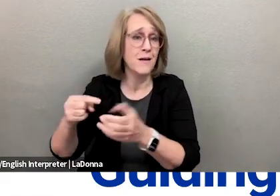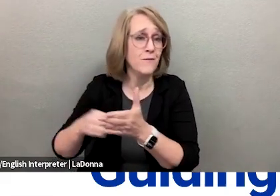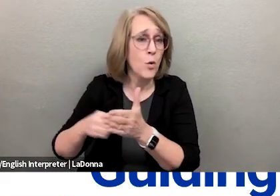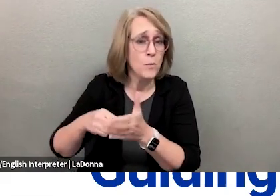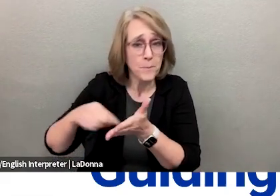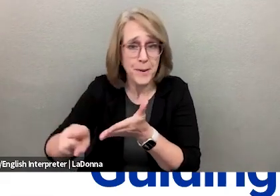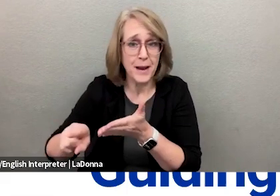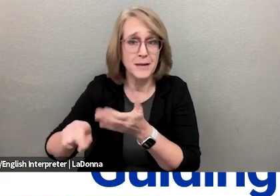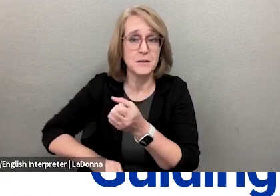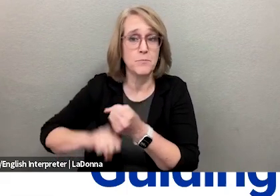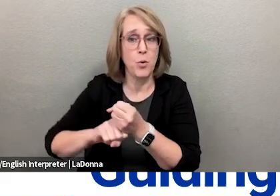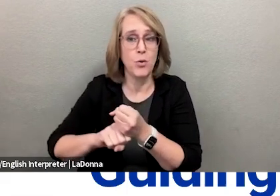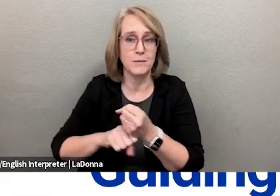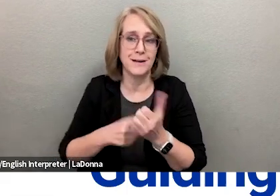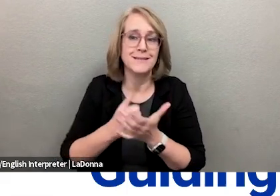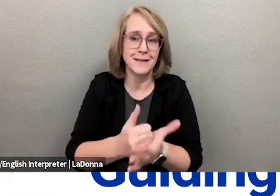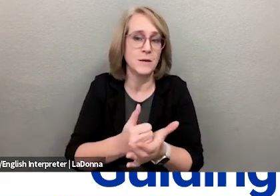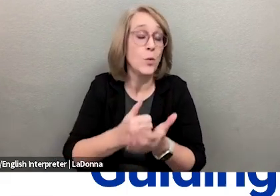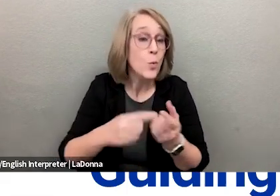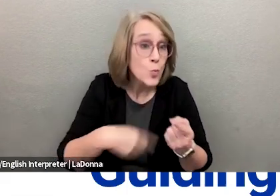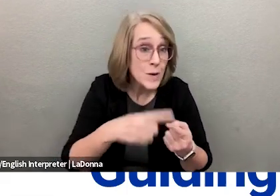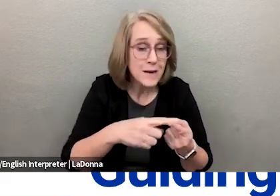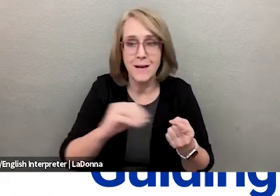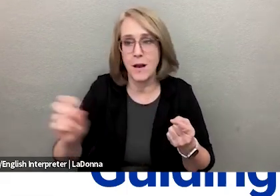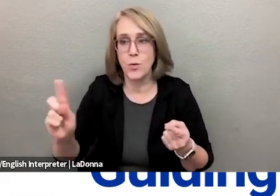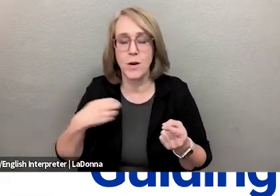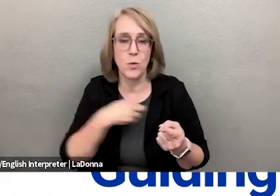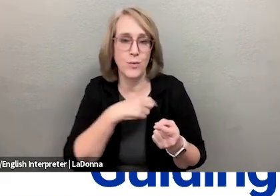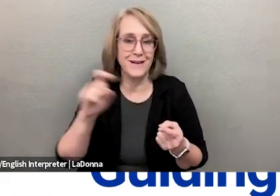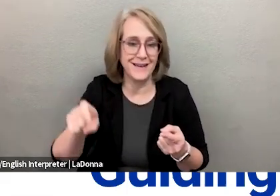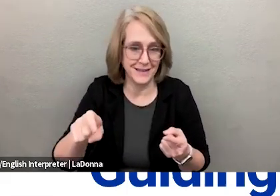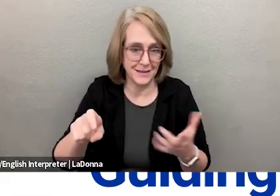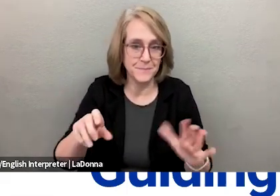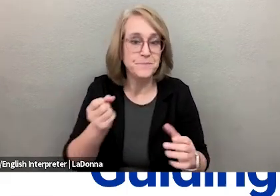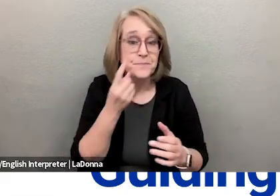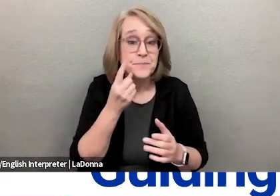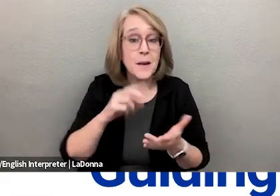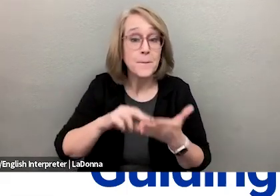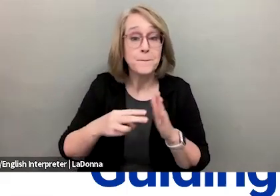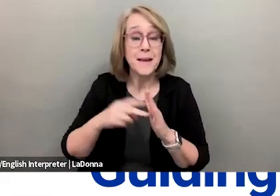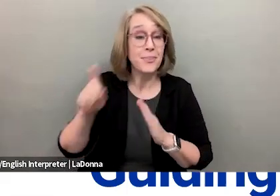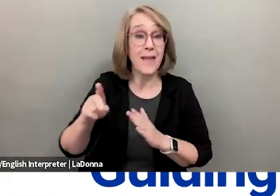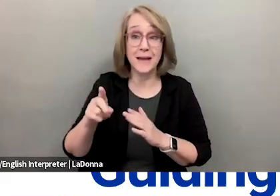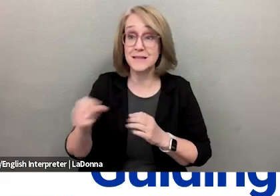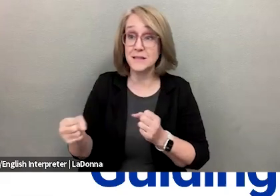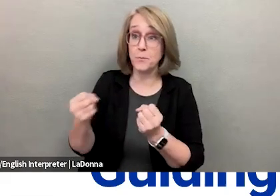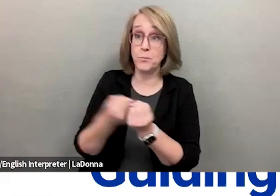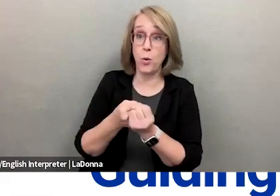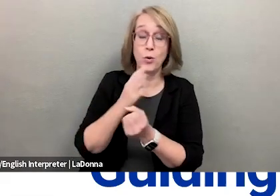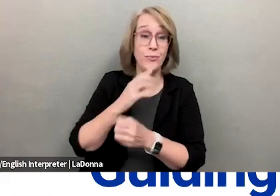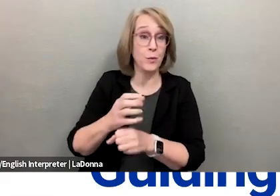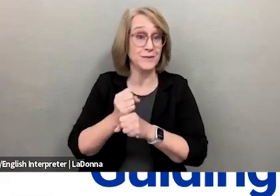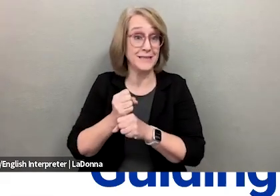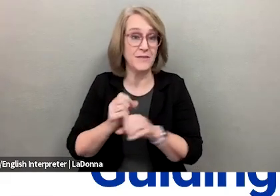jobs and in stabilizing and strengthening this workforce, the better care and services and supports family caregivers will